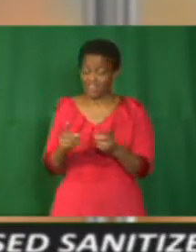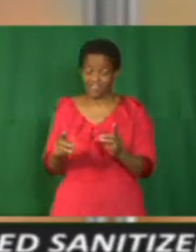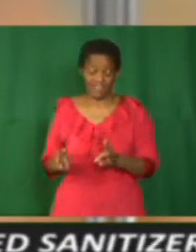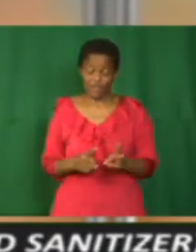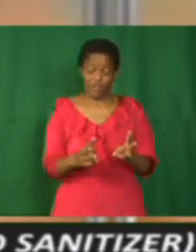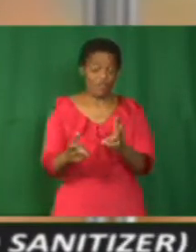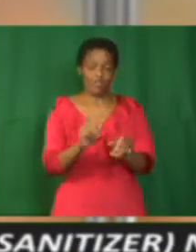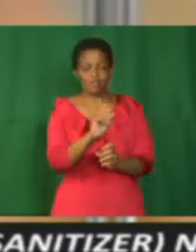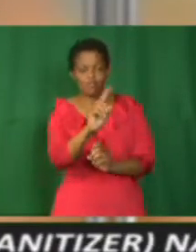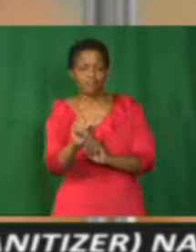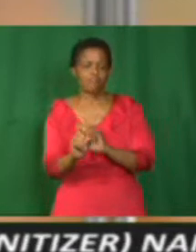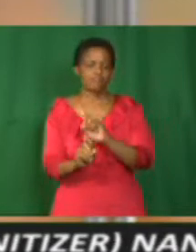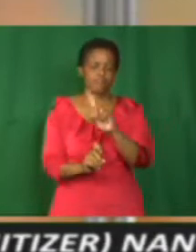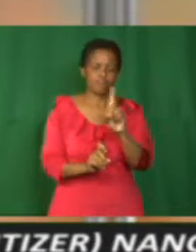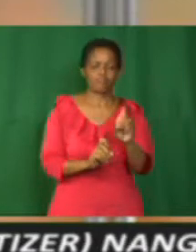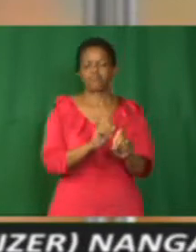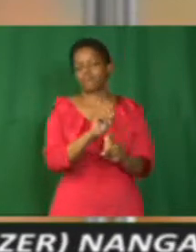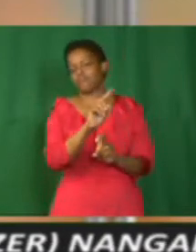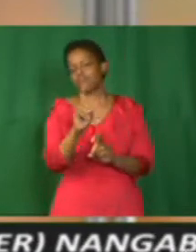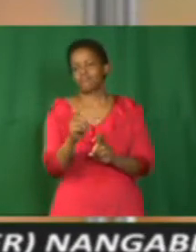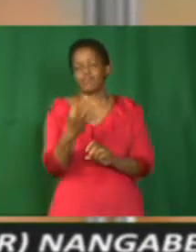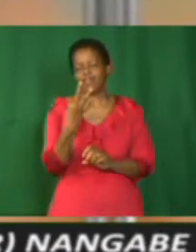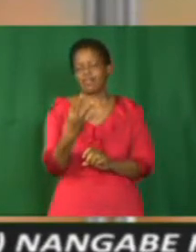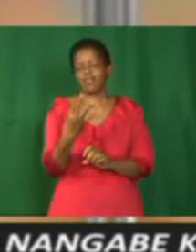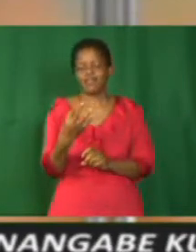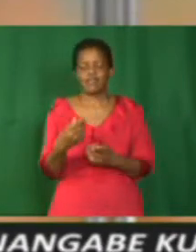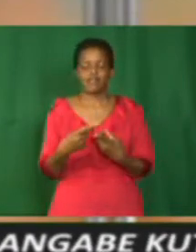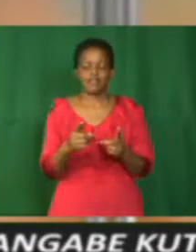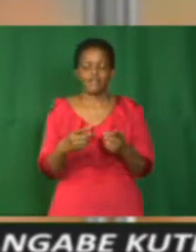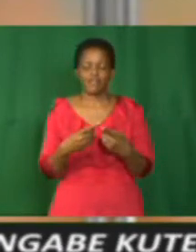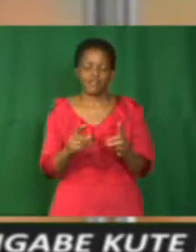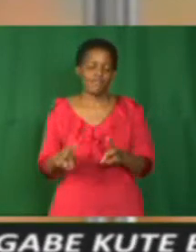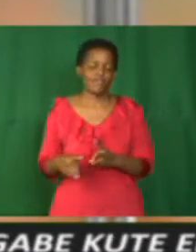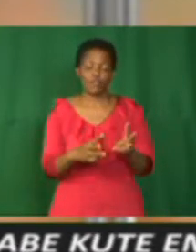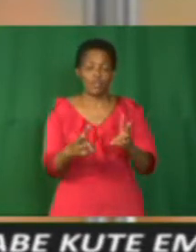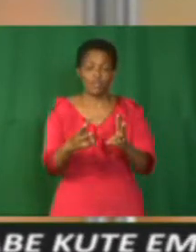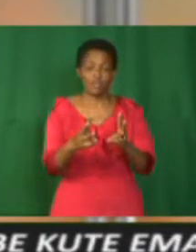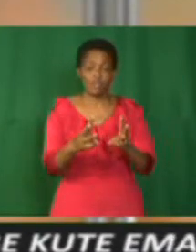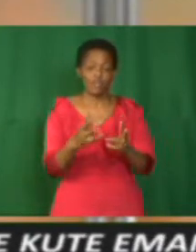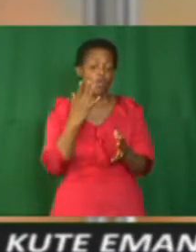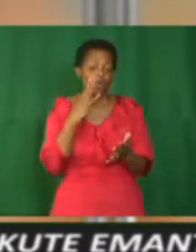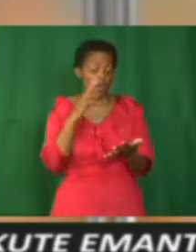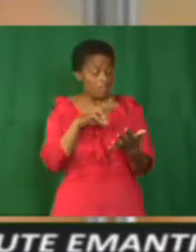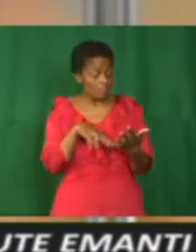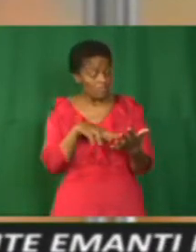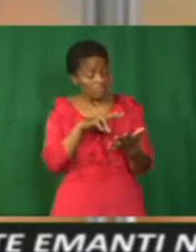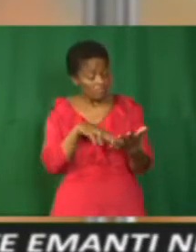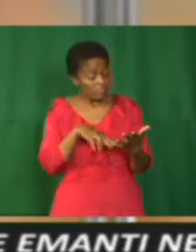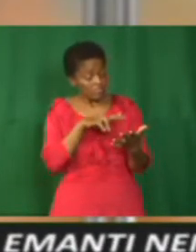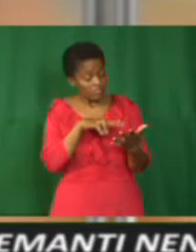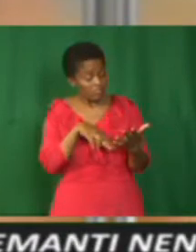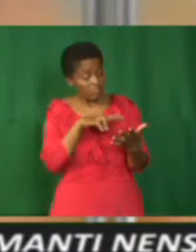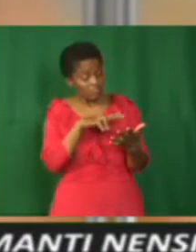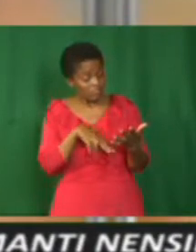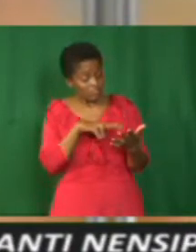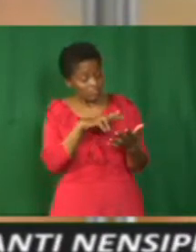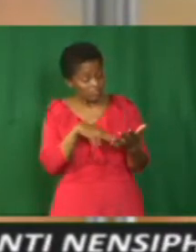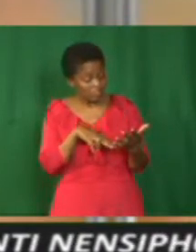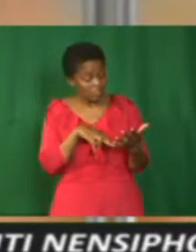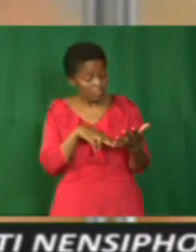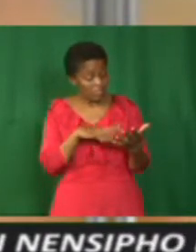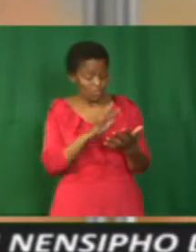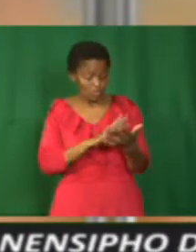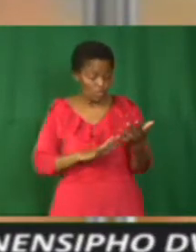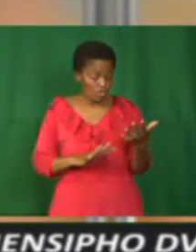today, so that as you continue reading your passages there at home, you are going to be able to know what kind of